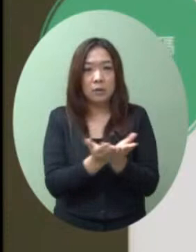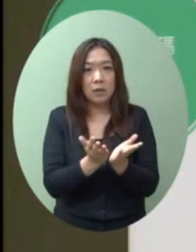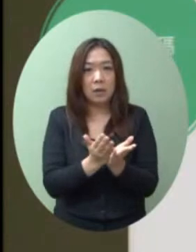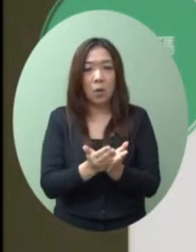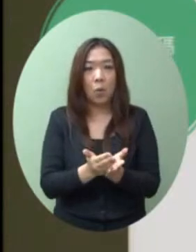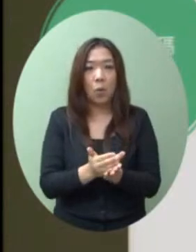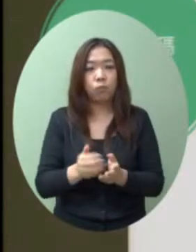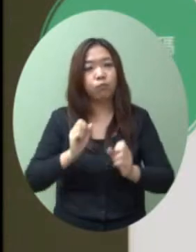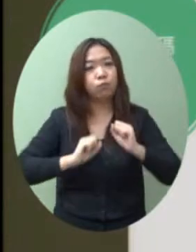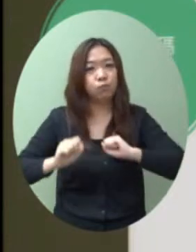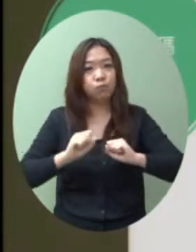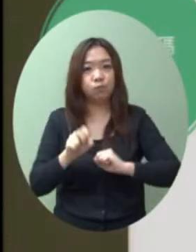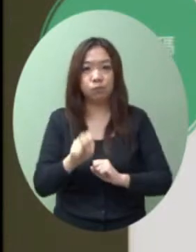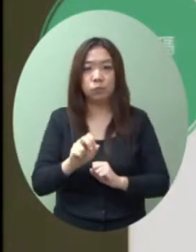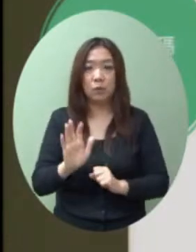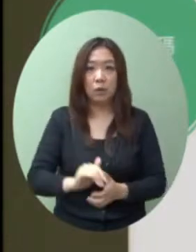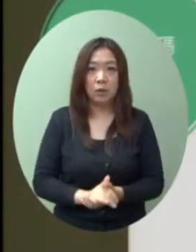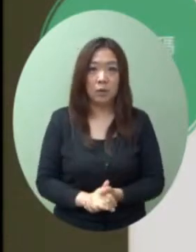and the person can